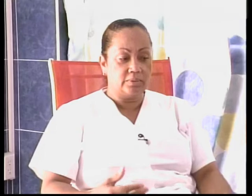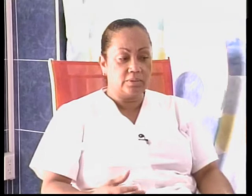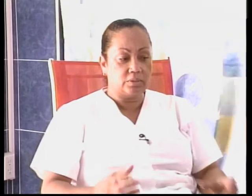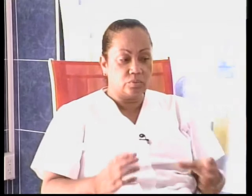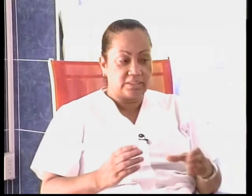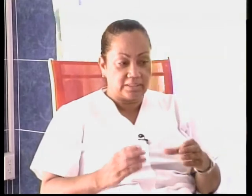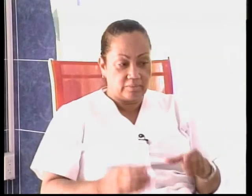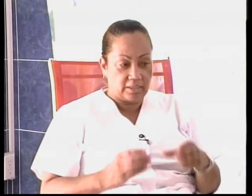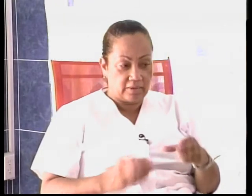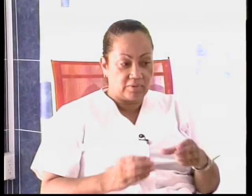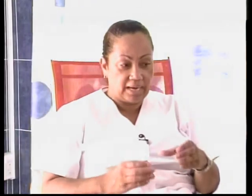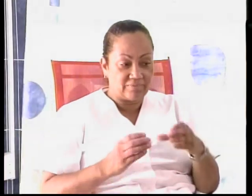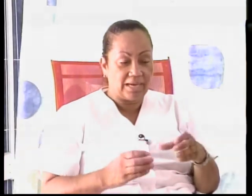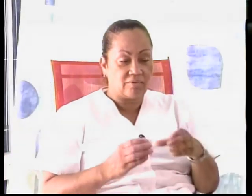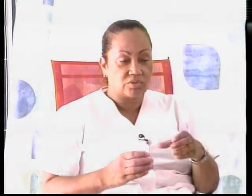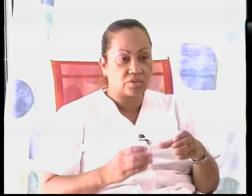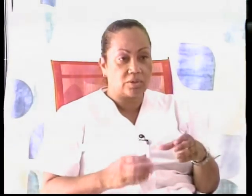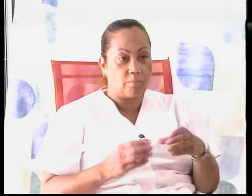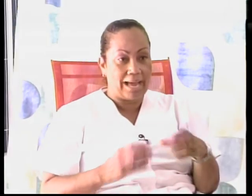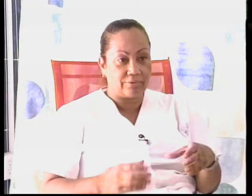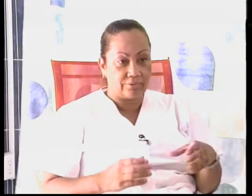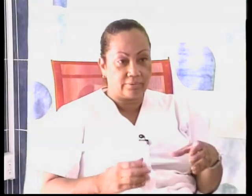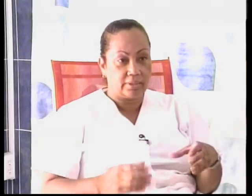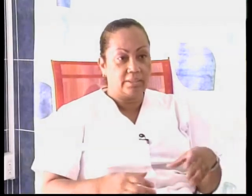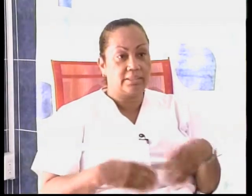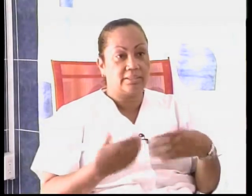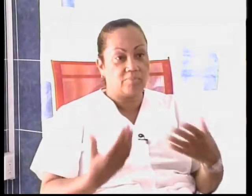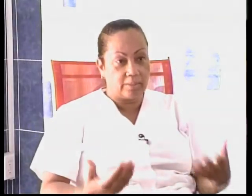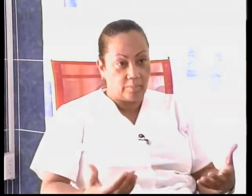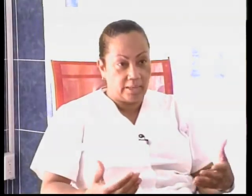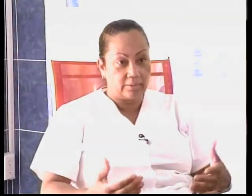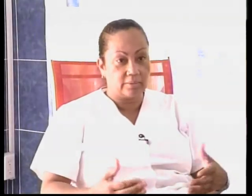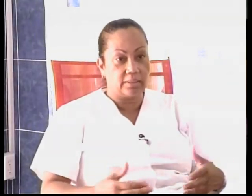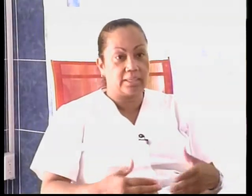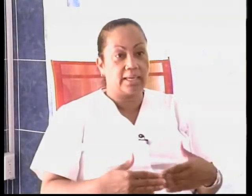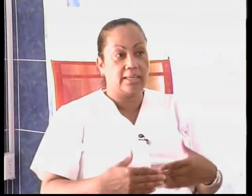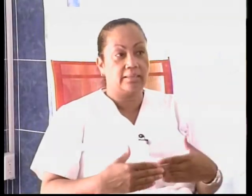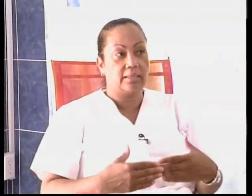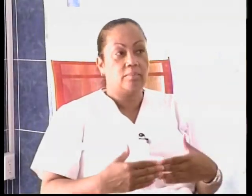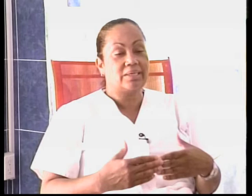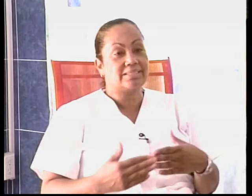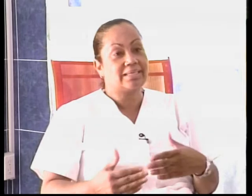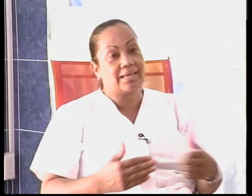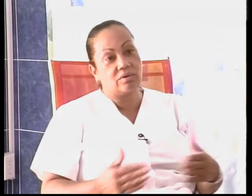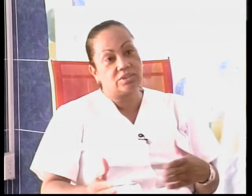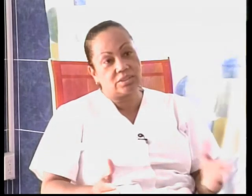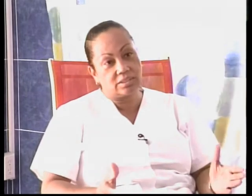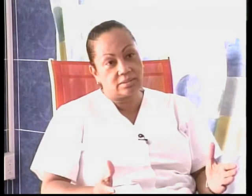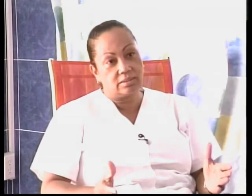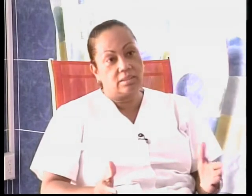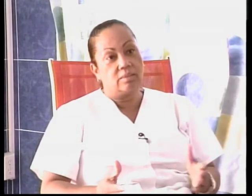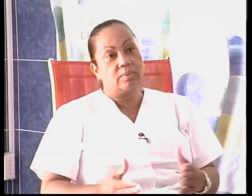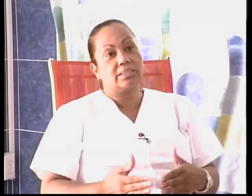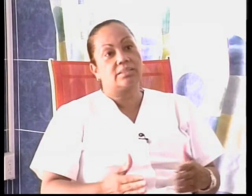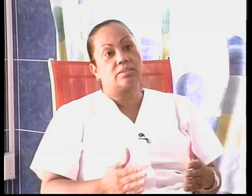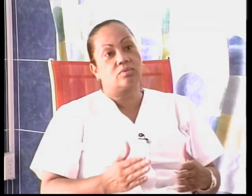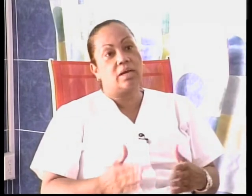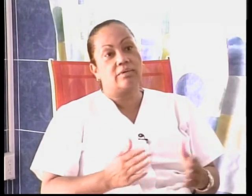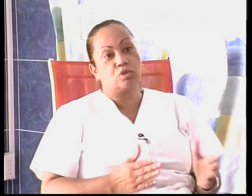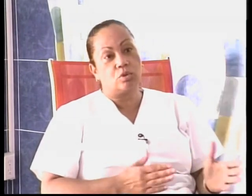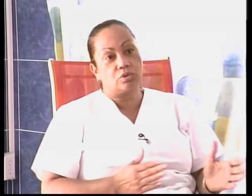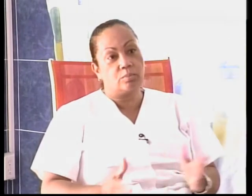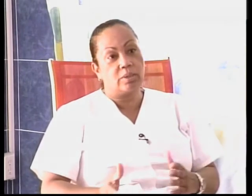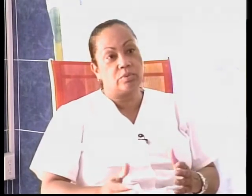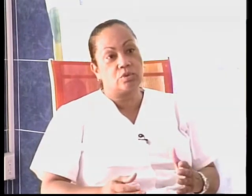be able to do the same thing every day. They have to have what's called a pattern. They live by a pattern. They can't, because they cannot adjust, because they don't